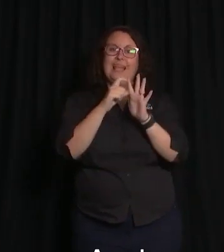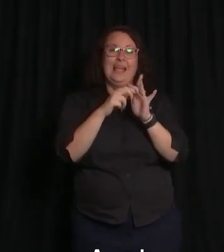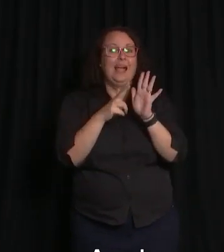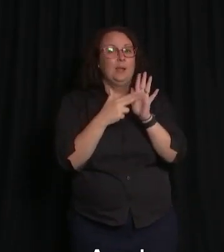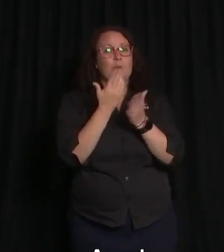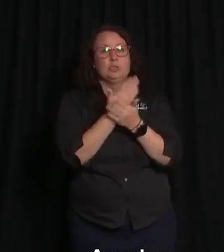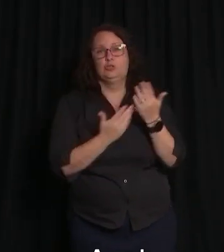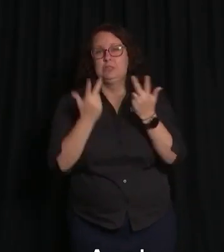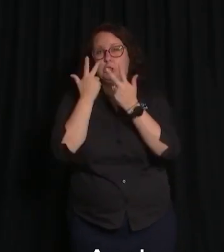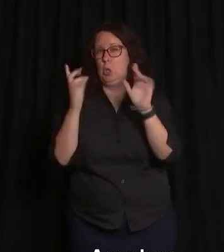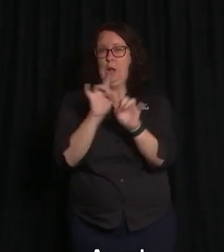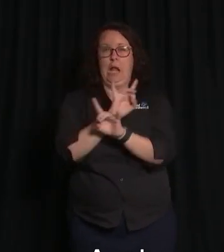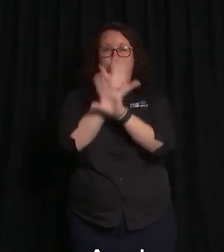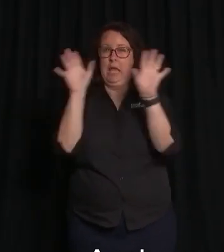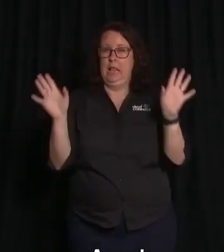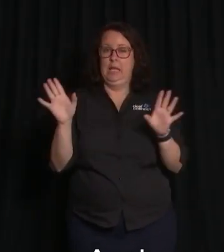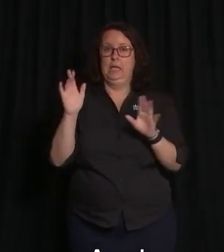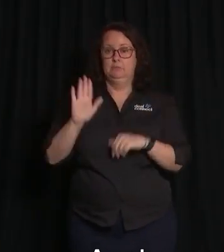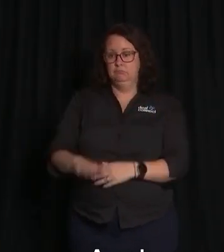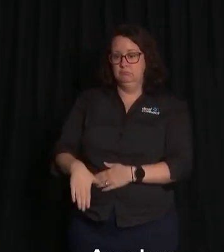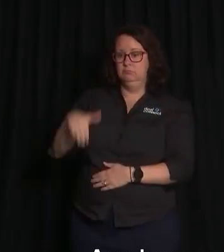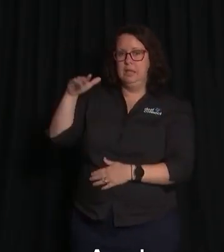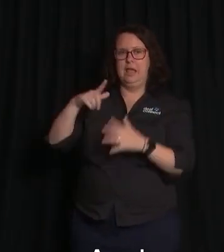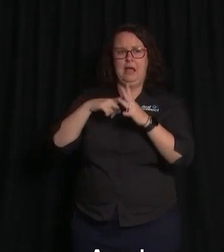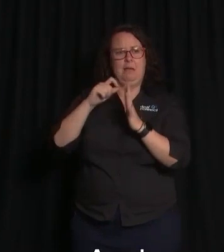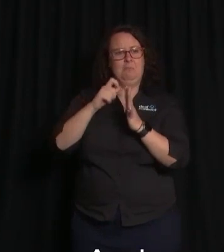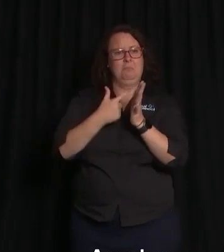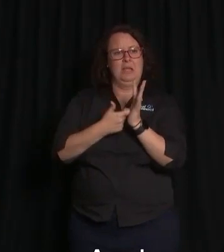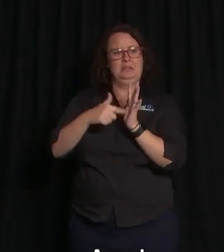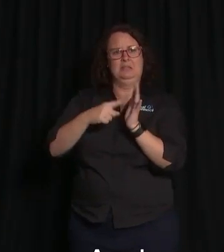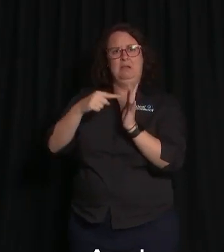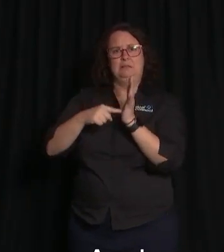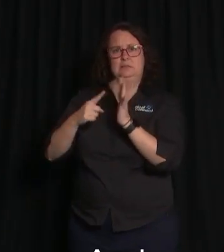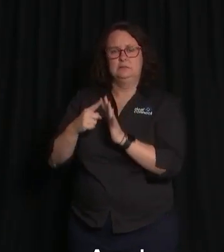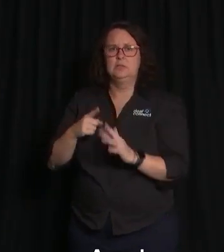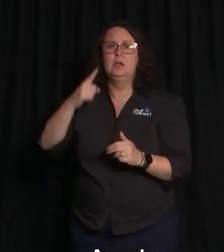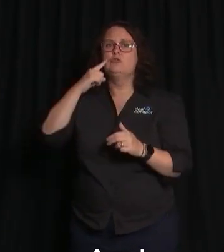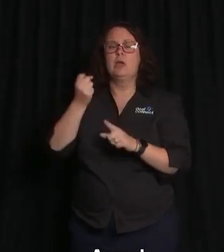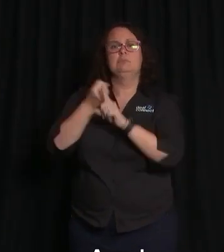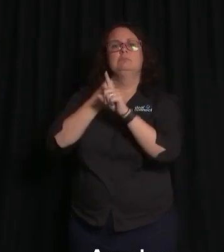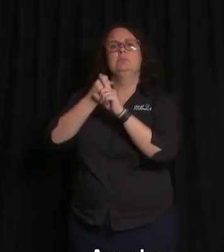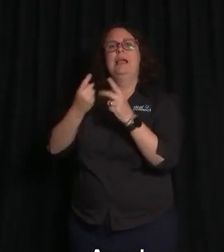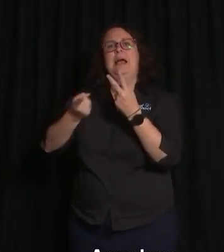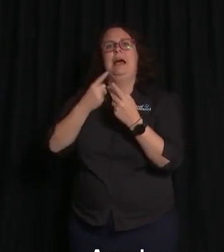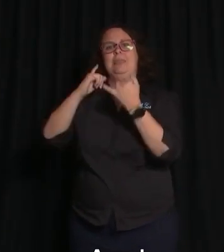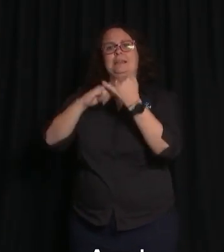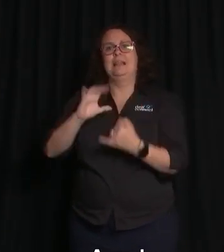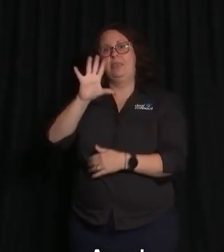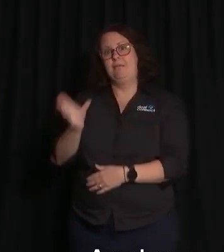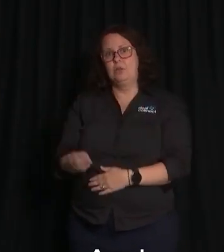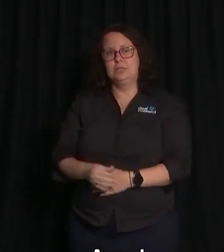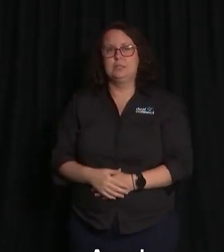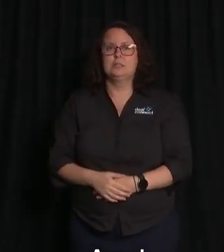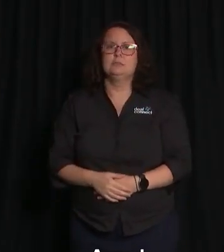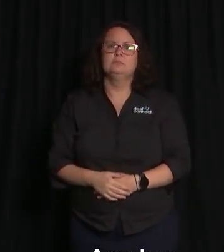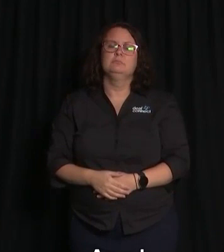well. Born and raised in apartheid, his younger years were spent advancing the rights of his fellow South Africans. He went on to play